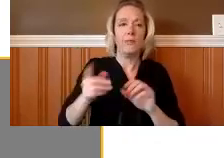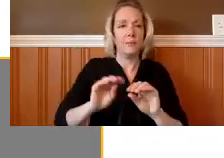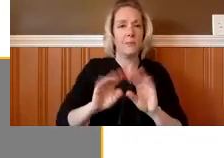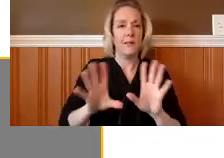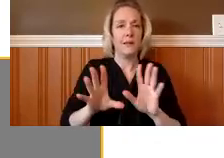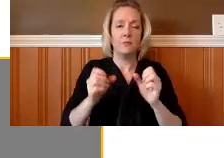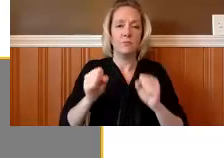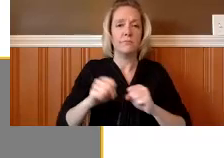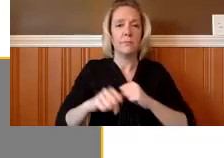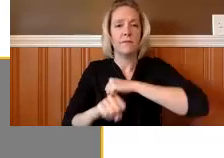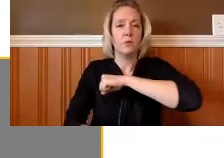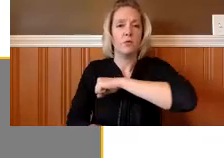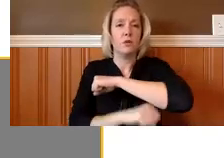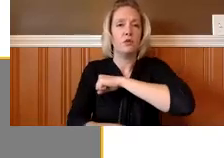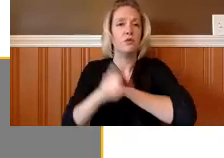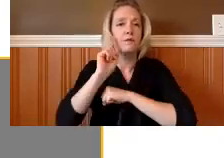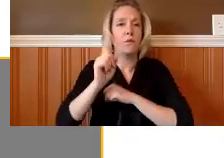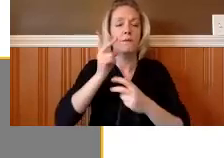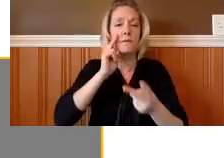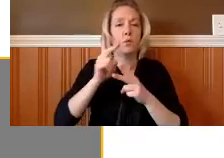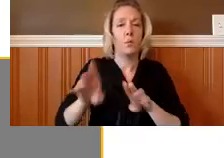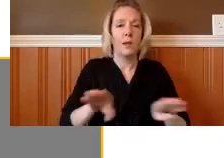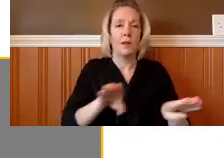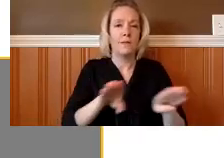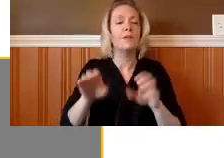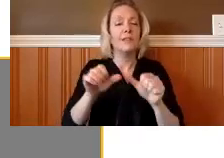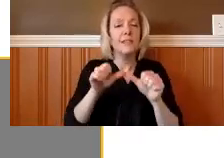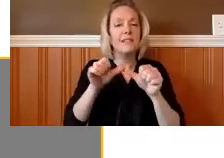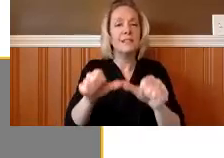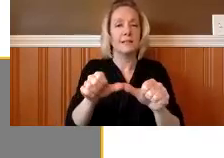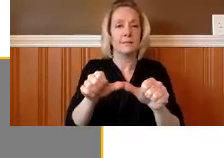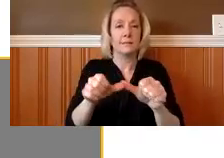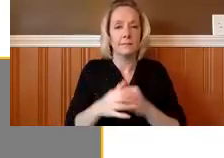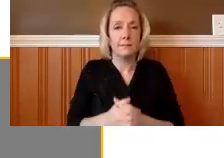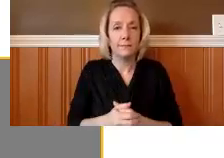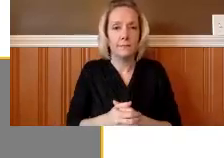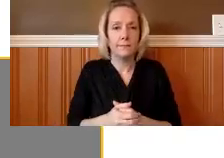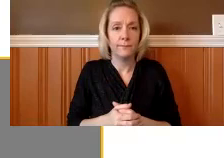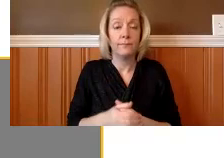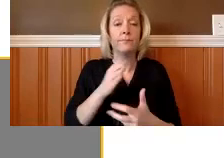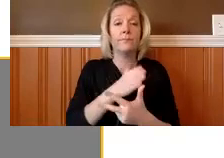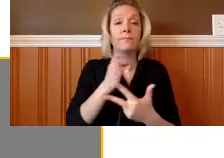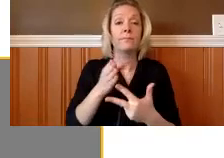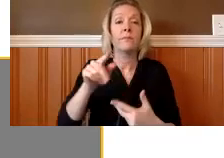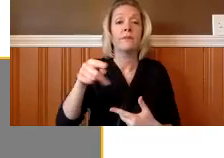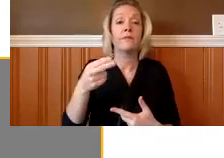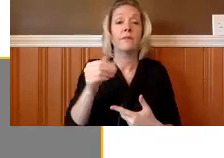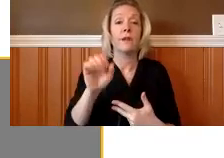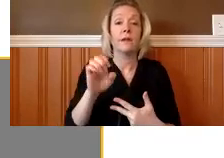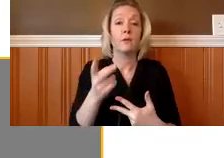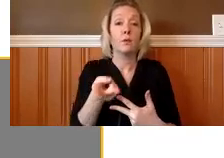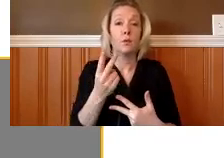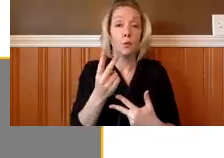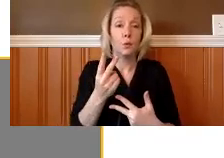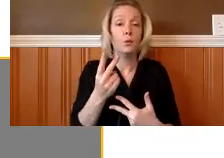foundation of visual behaviors, consistent visual behaviors. And then as we move into phase 2, we